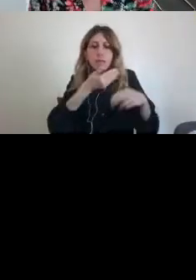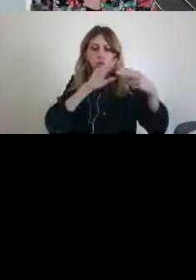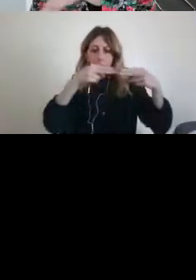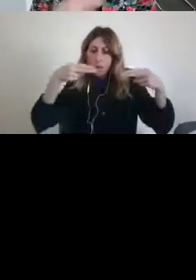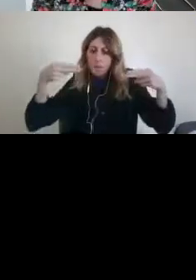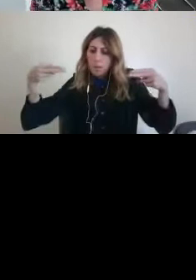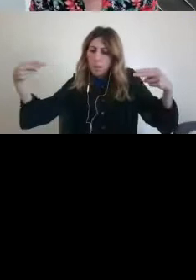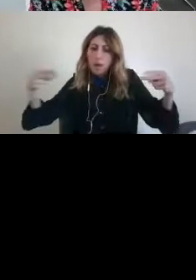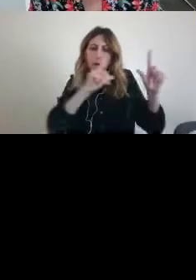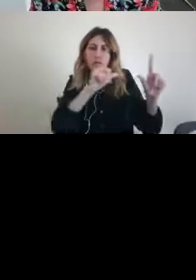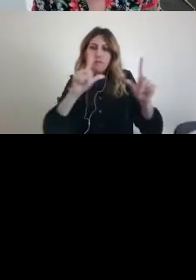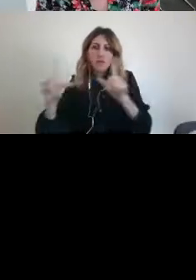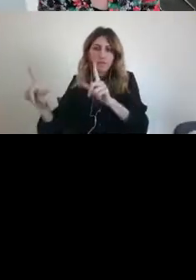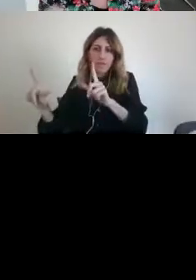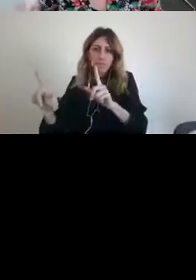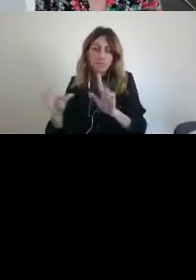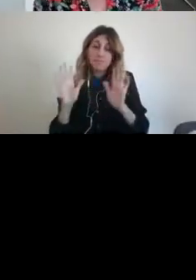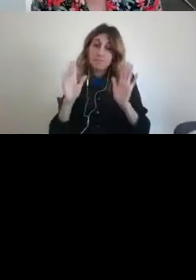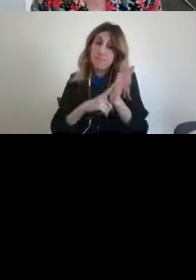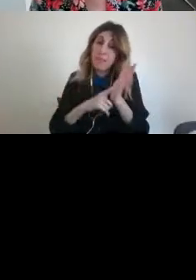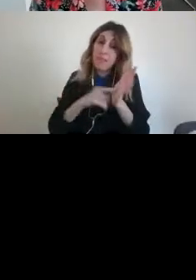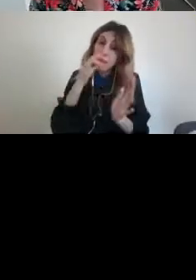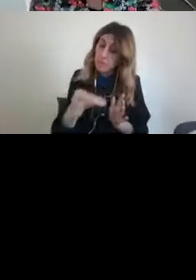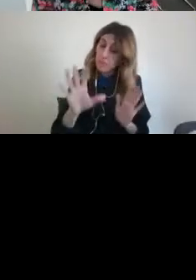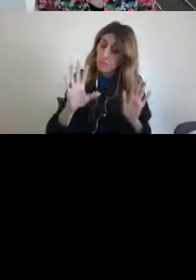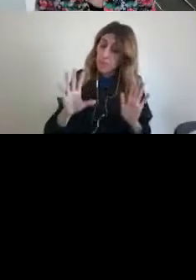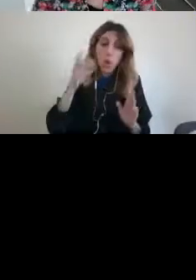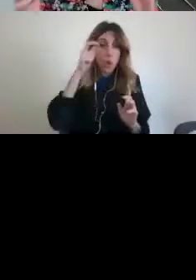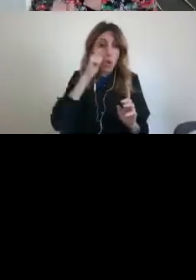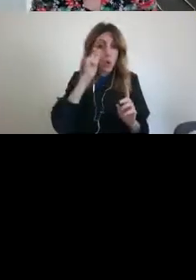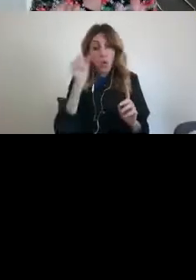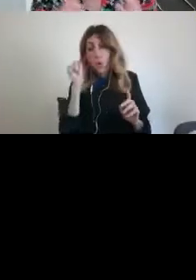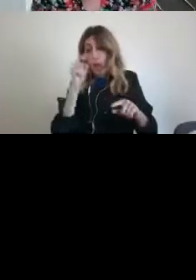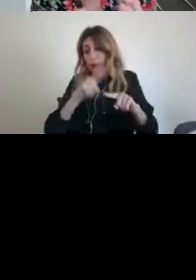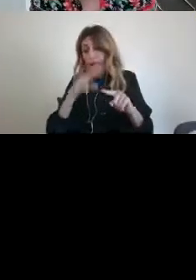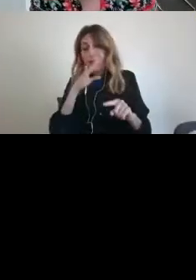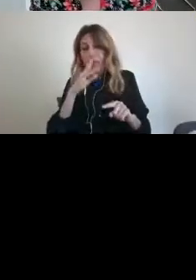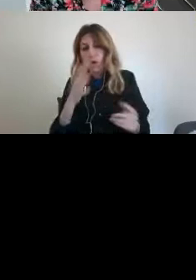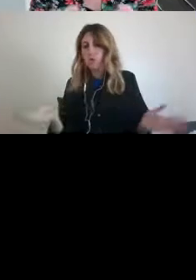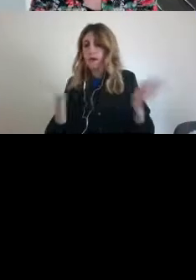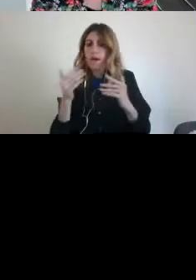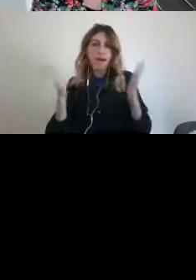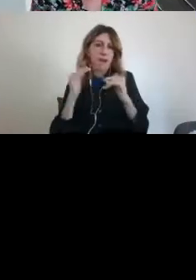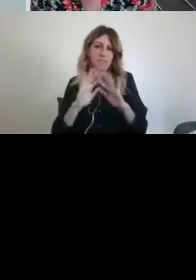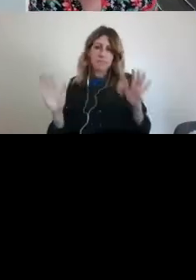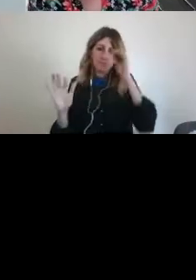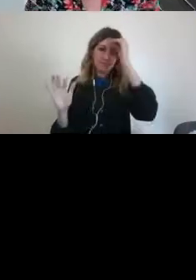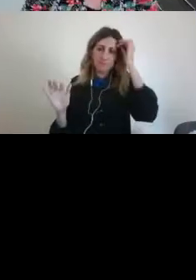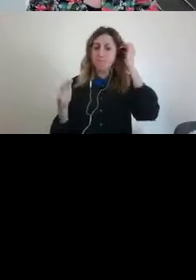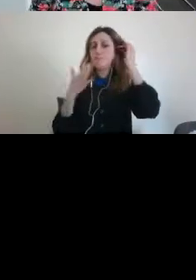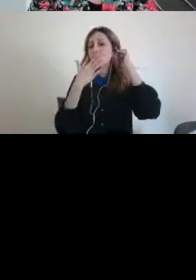good in the Greek language than it is in English yet. That's just because there are fewer people that speak